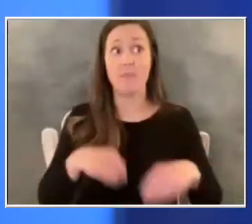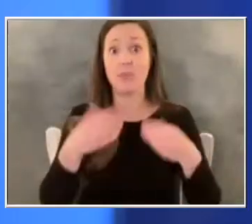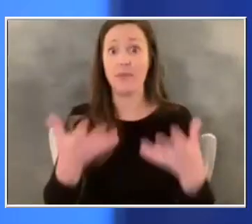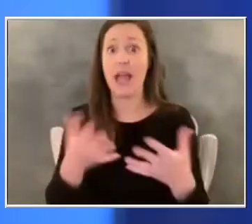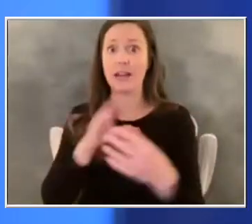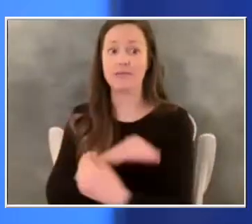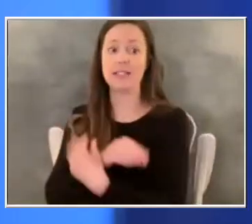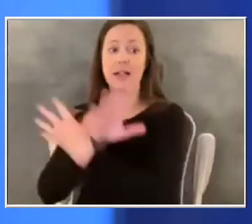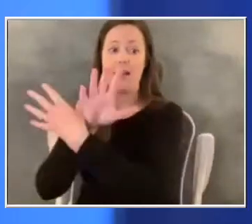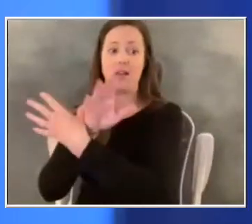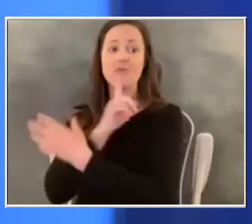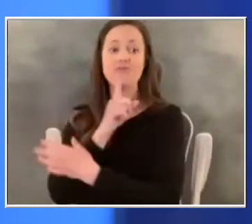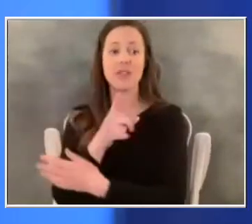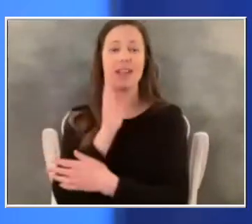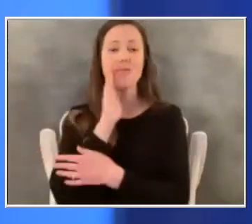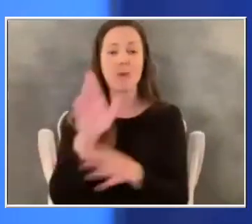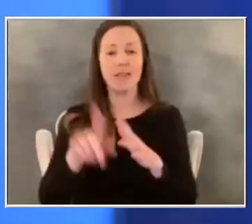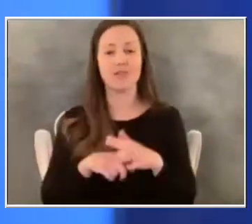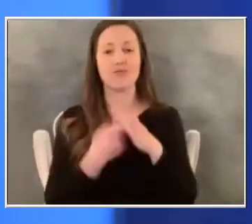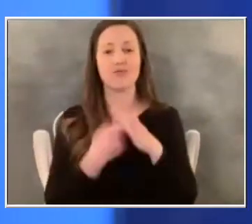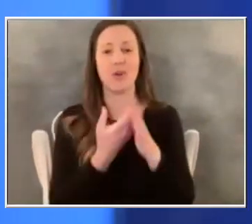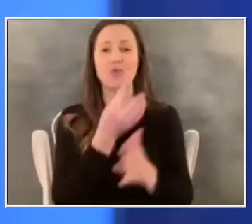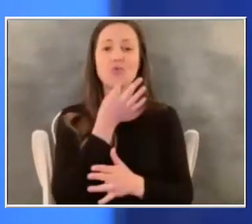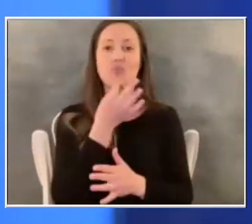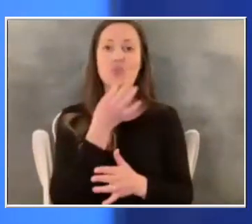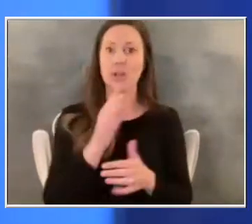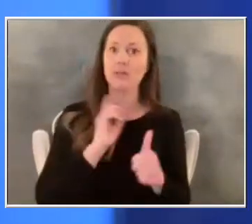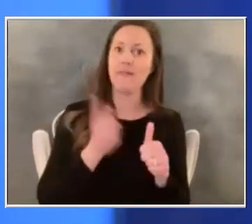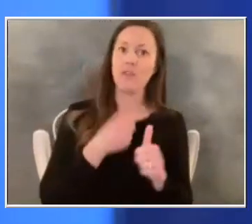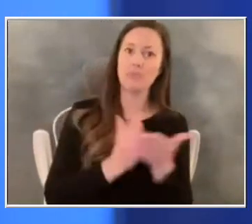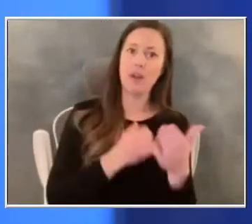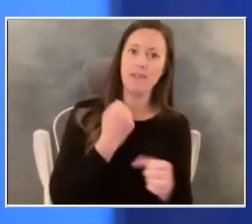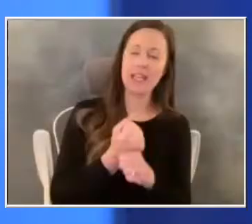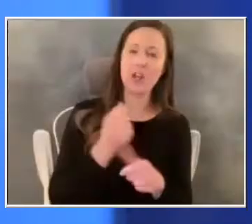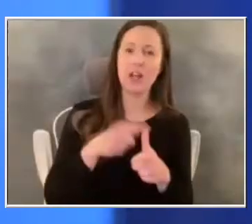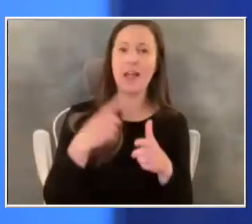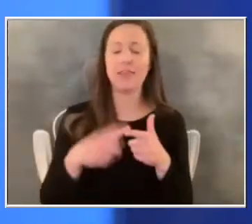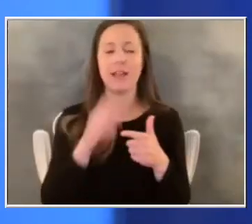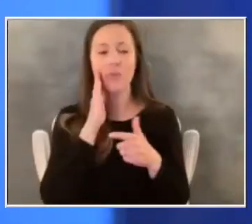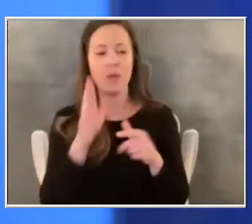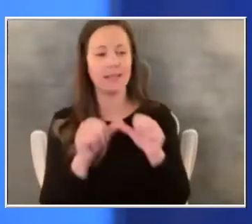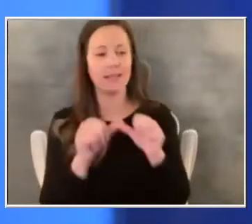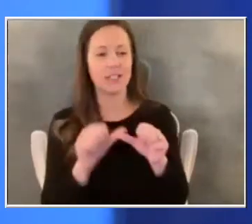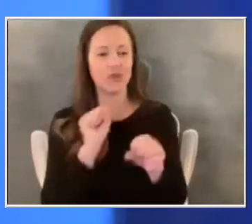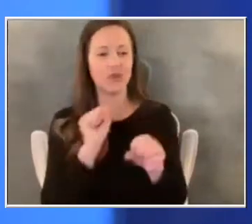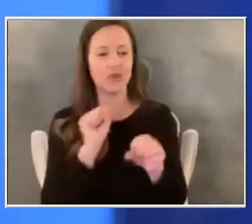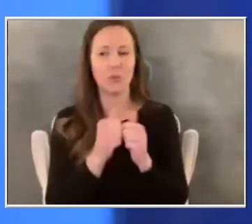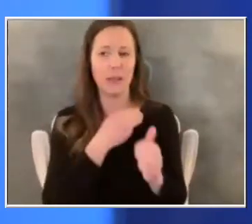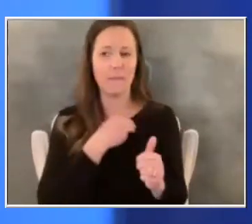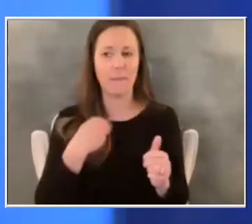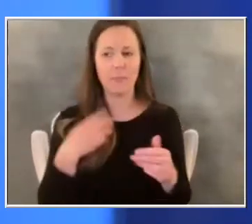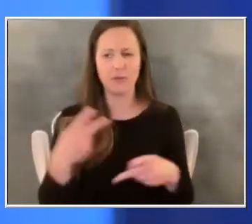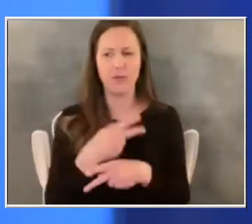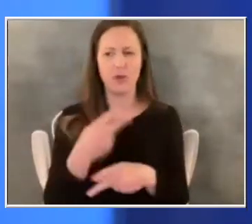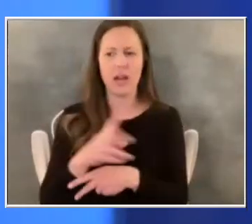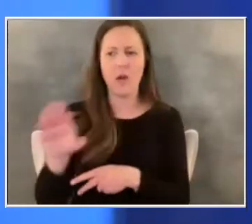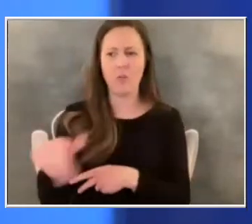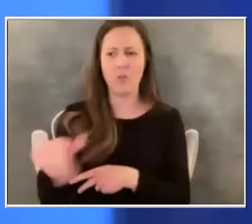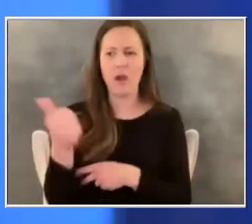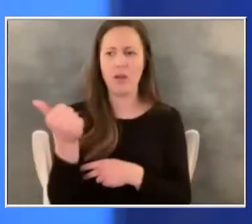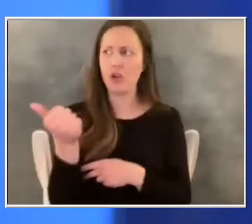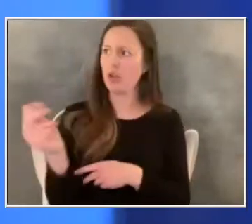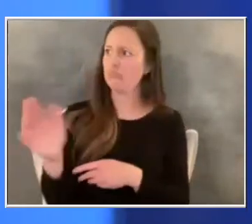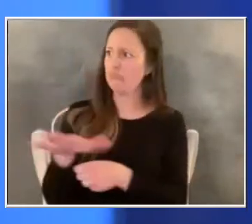to launch that at the first of the year. And then we continue to work with our members to say, what are the other gaps that we can help address? What